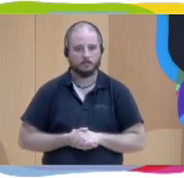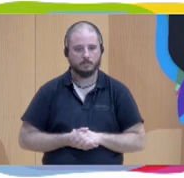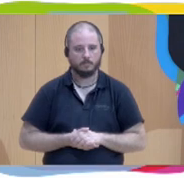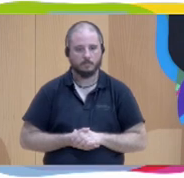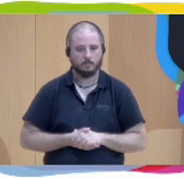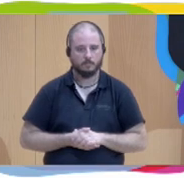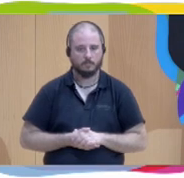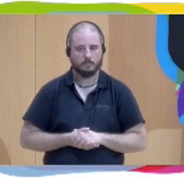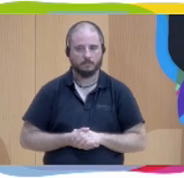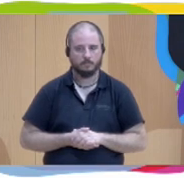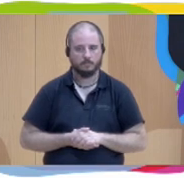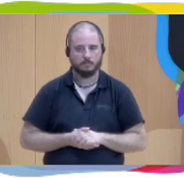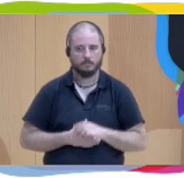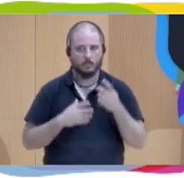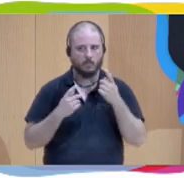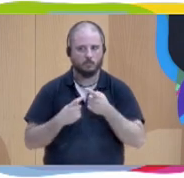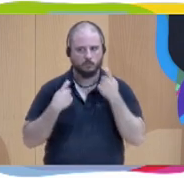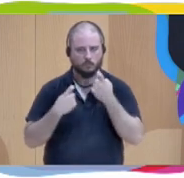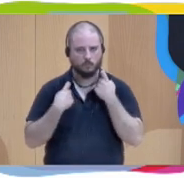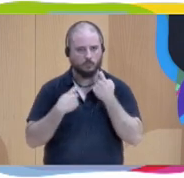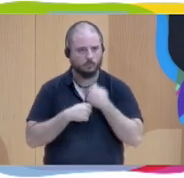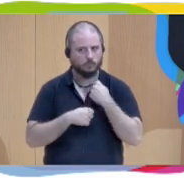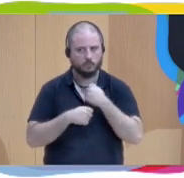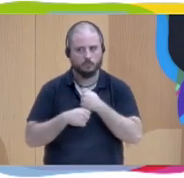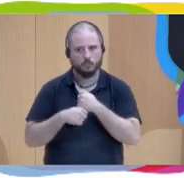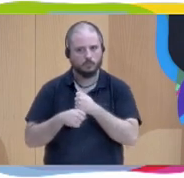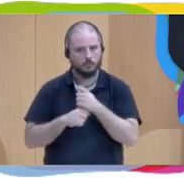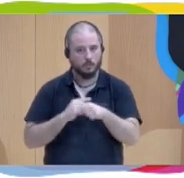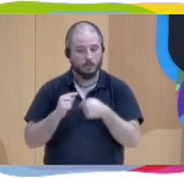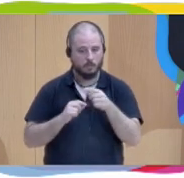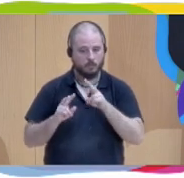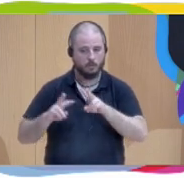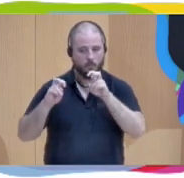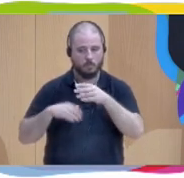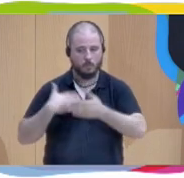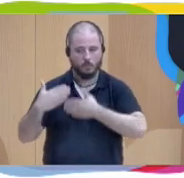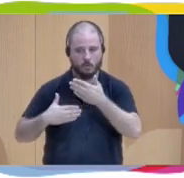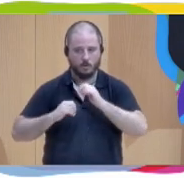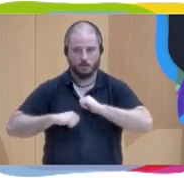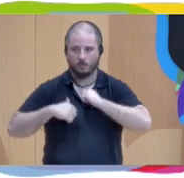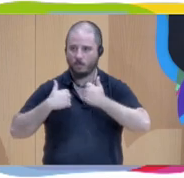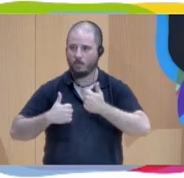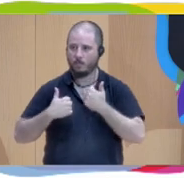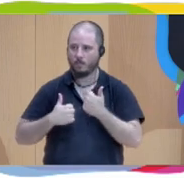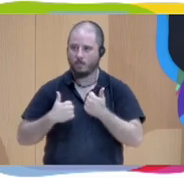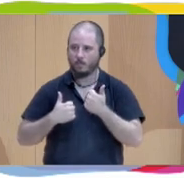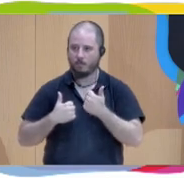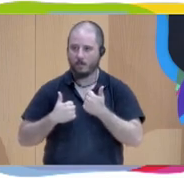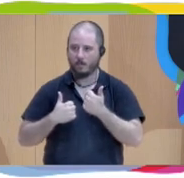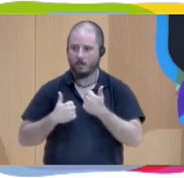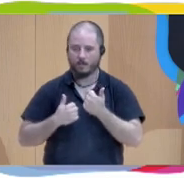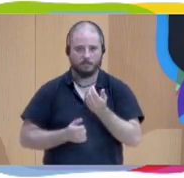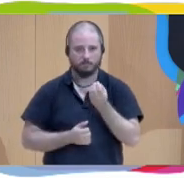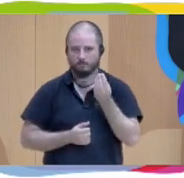when we started this new process, the same idea continued in my thinking.